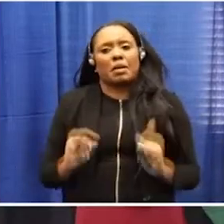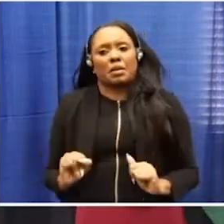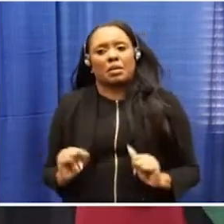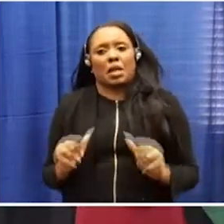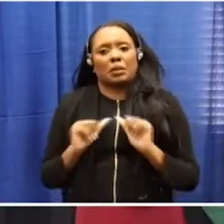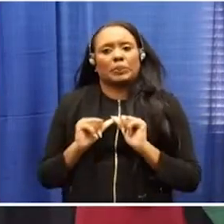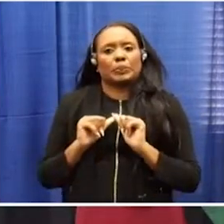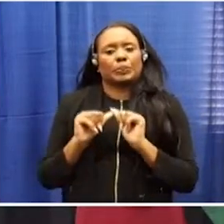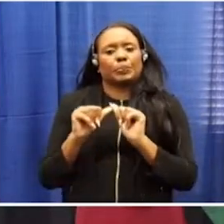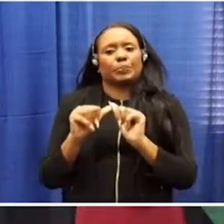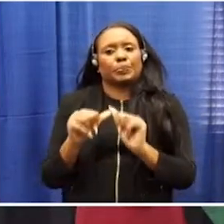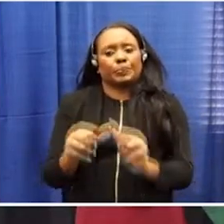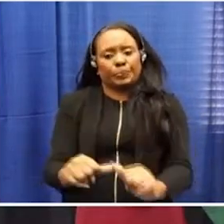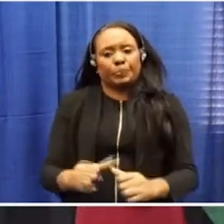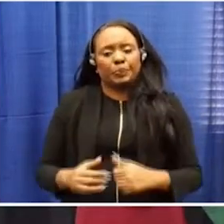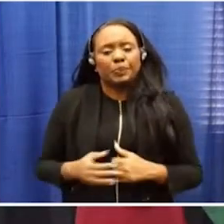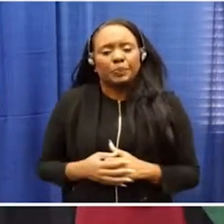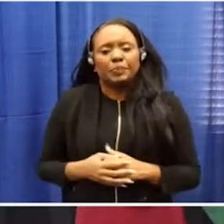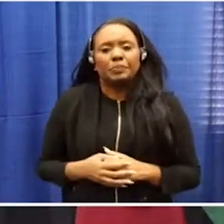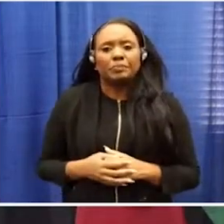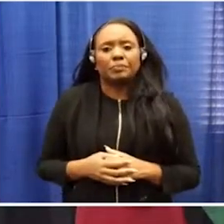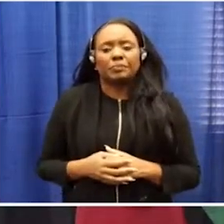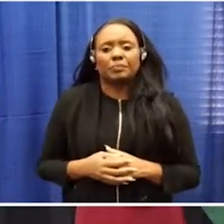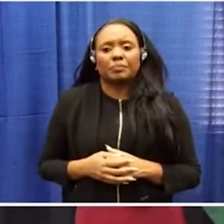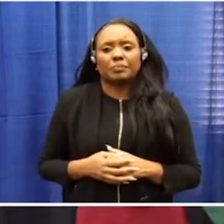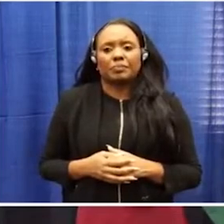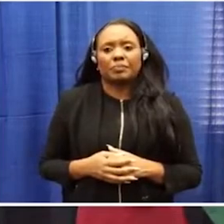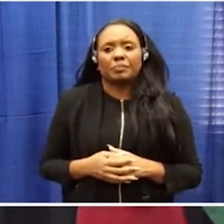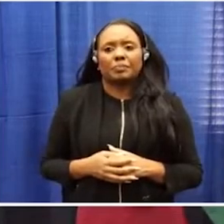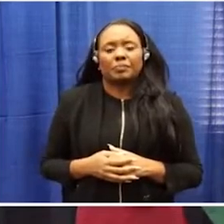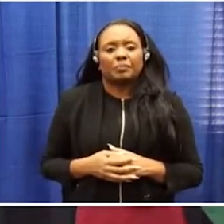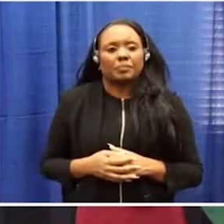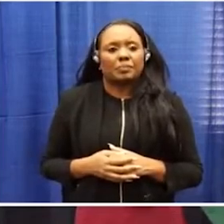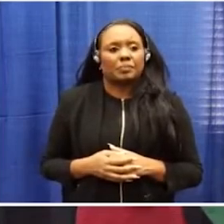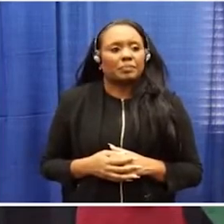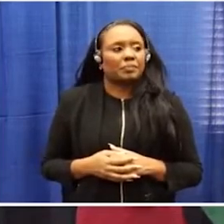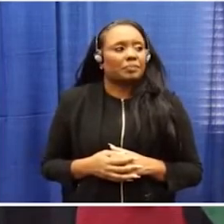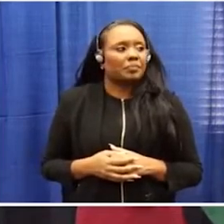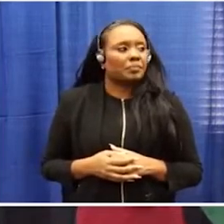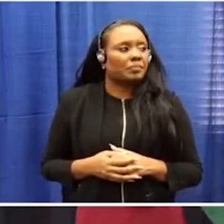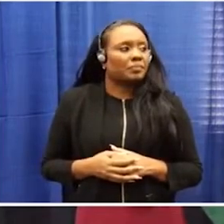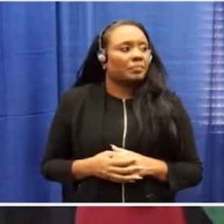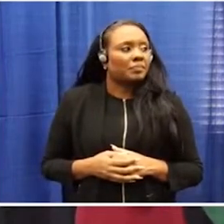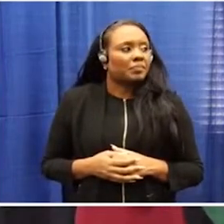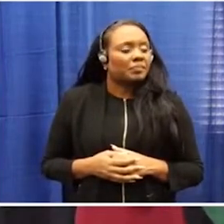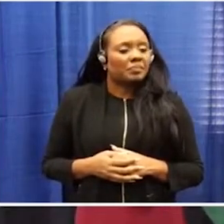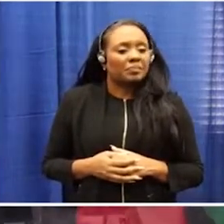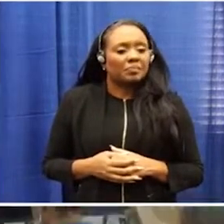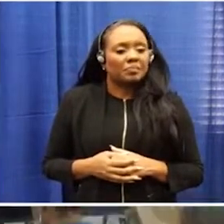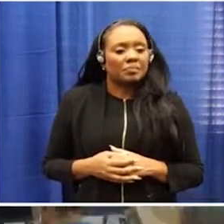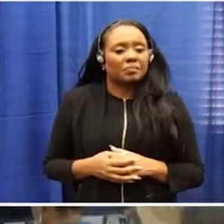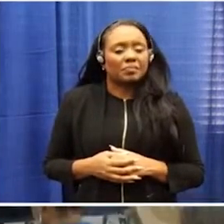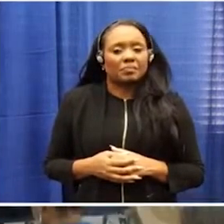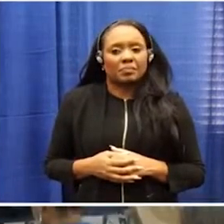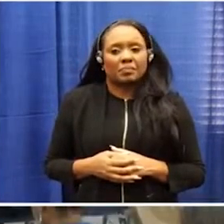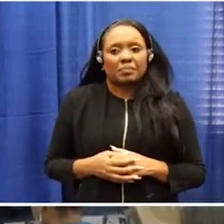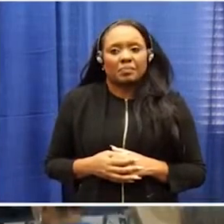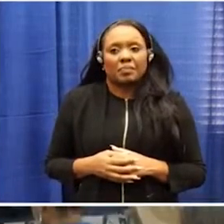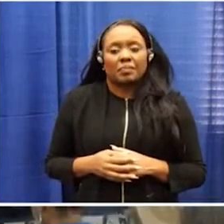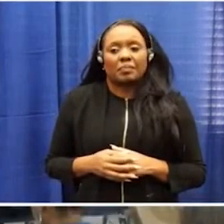international geopolitical environment. Mr. President, as small